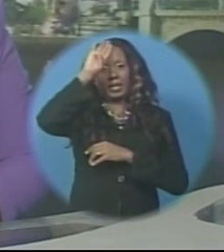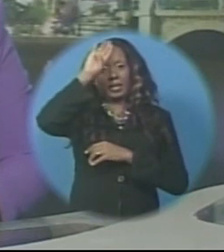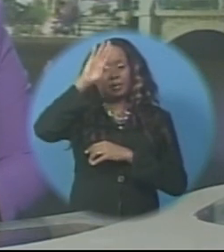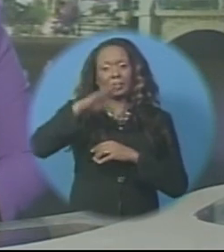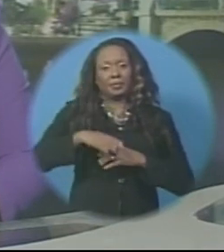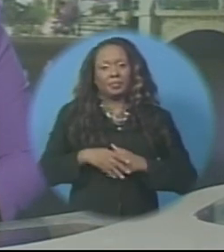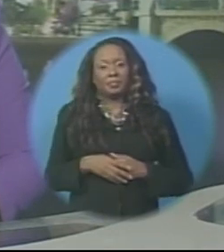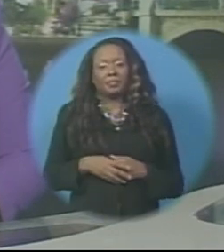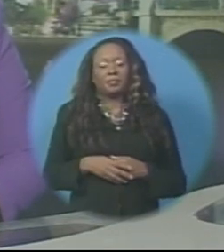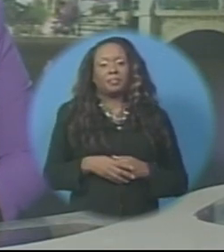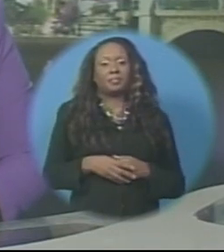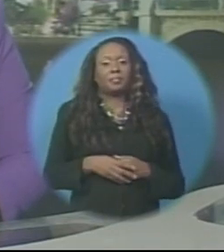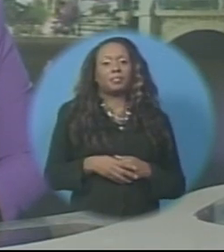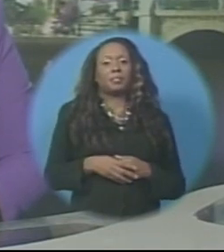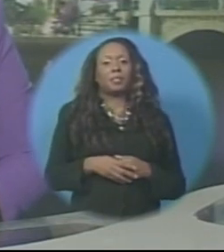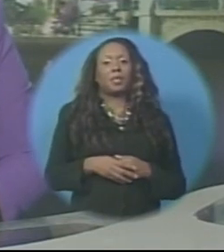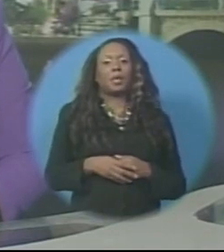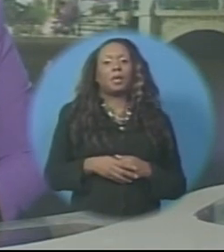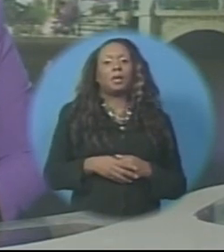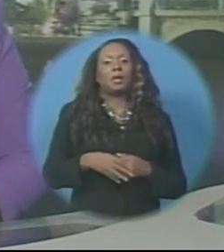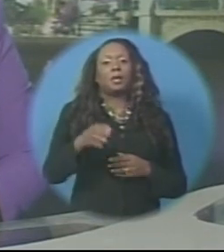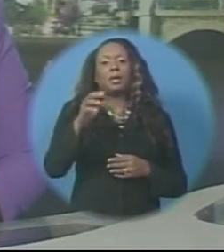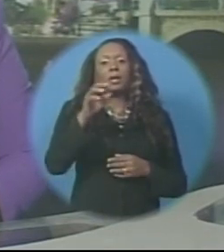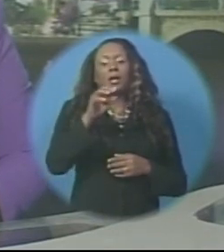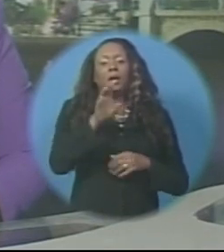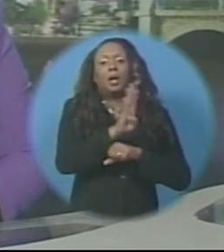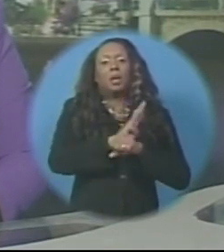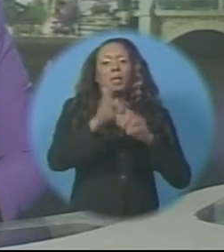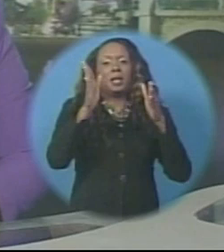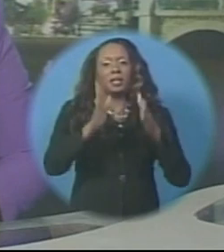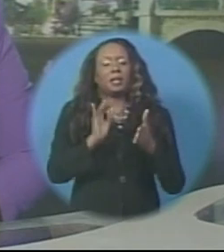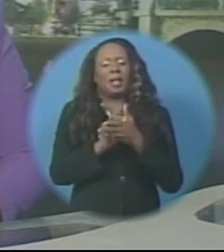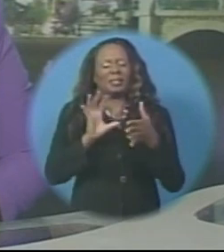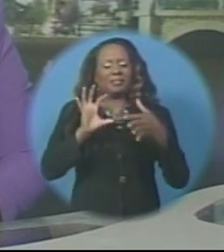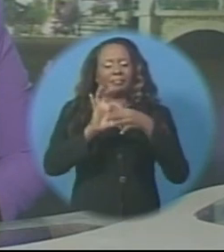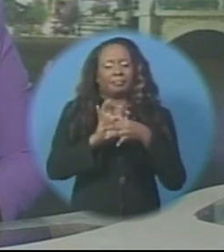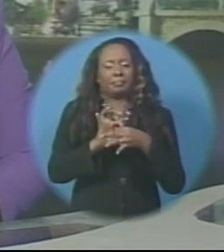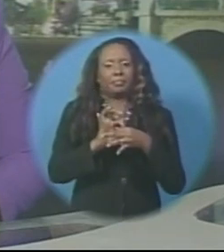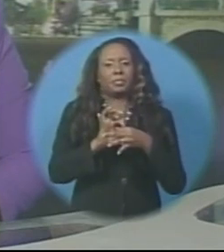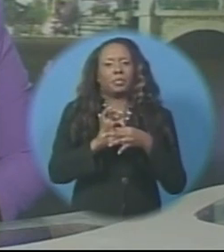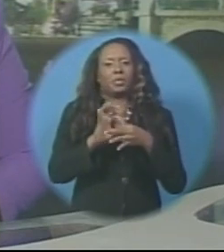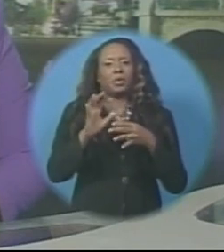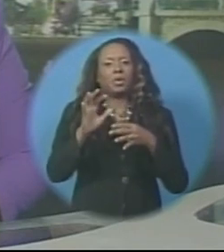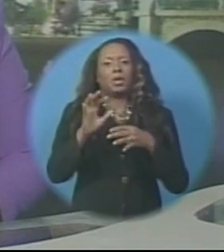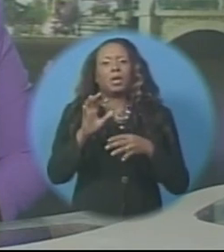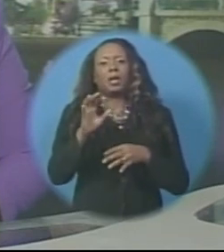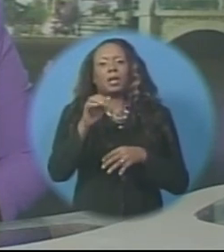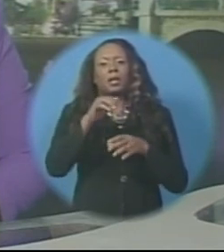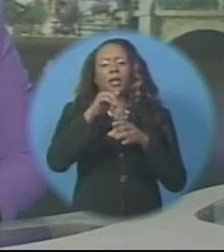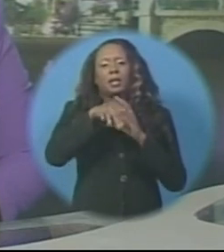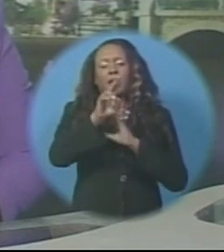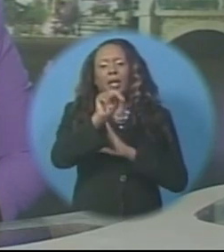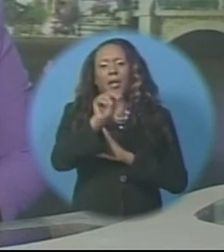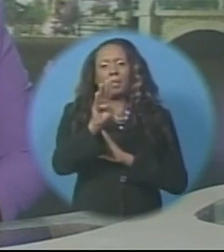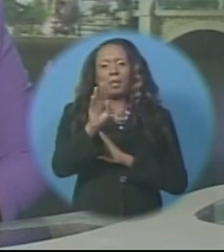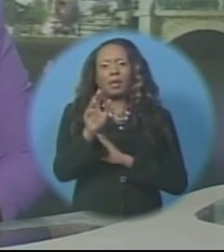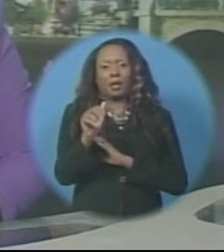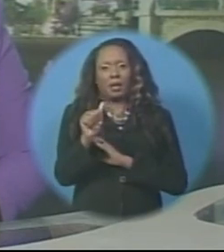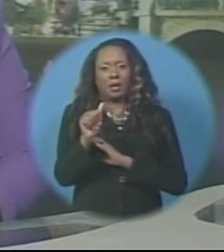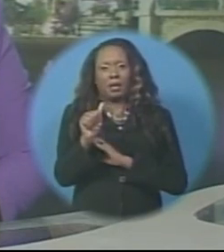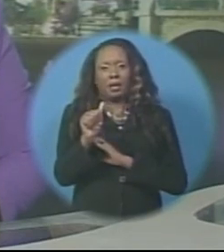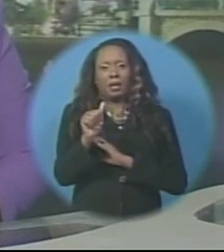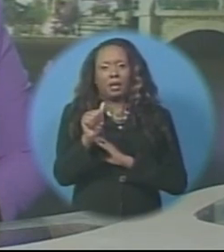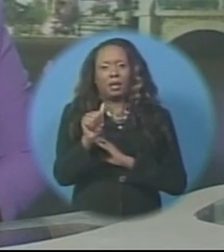Australia. While Bajan NBA connection Andrew Wiggins scored 28 points as the Minnesota Timberwolves beat the